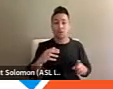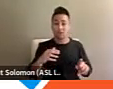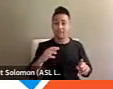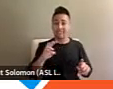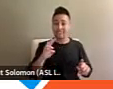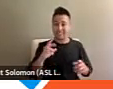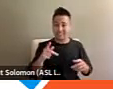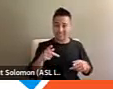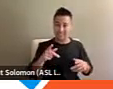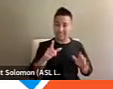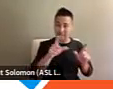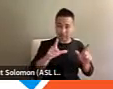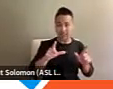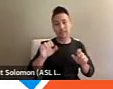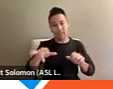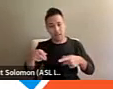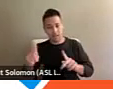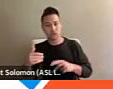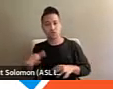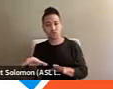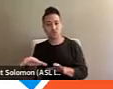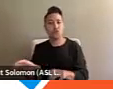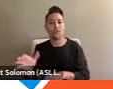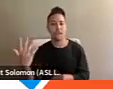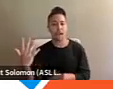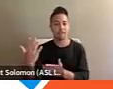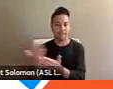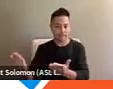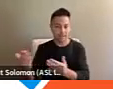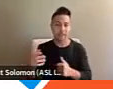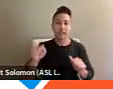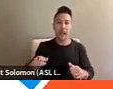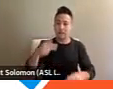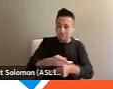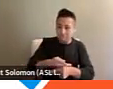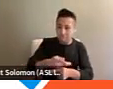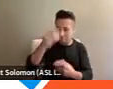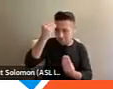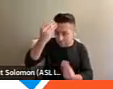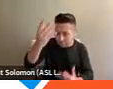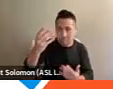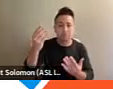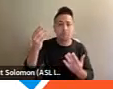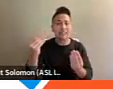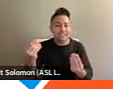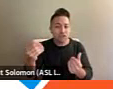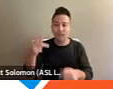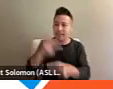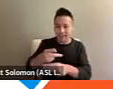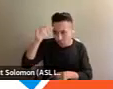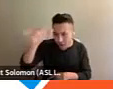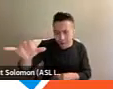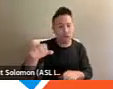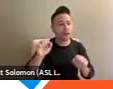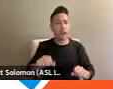allow us to do 5 things. And those 5 things are down here. We can retain material, means keep forever. You can reuse them, revise